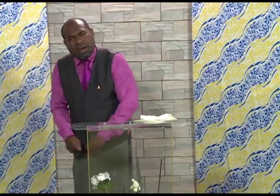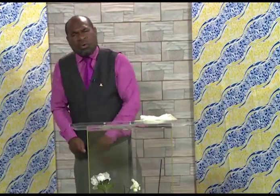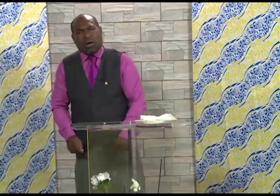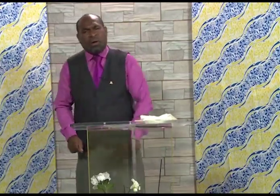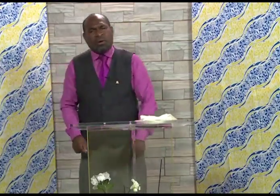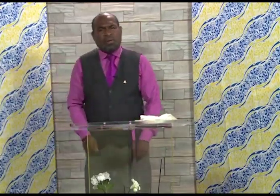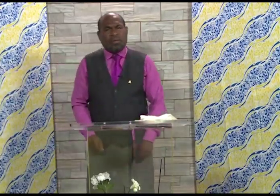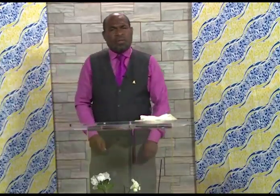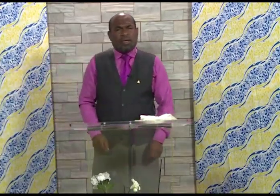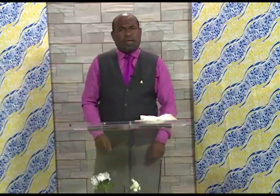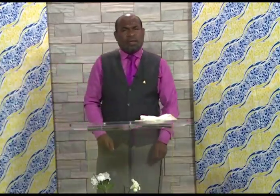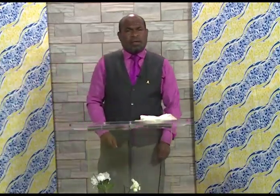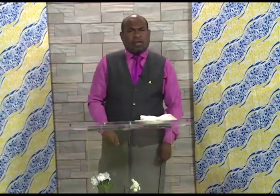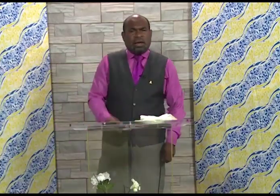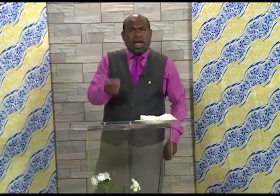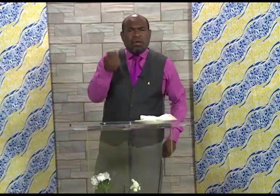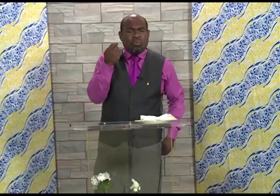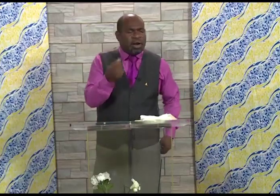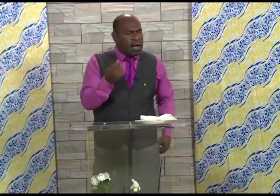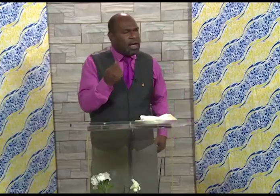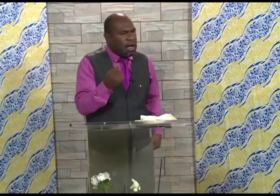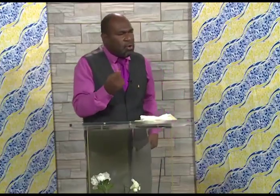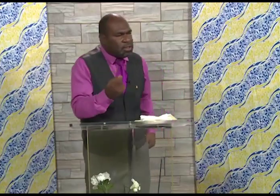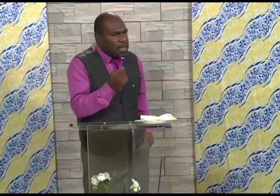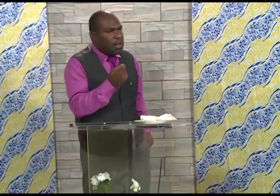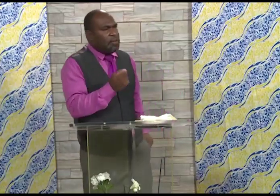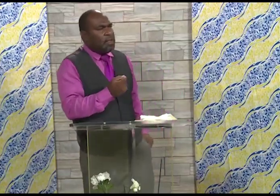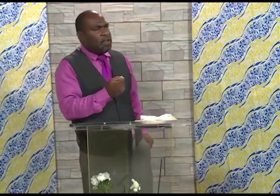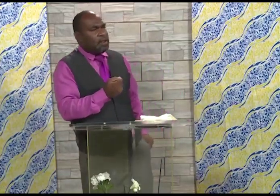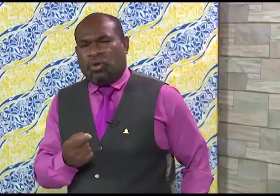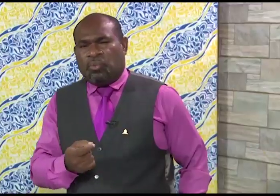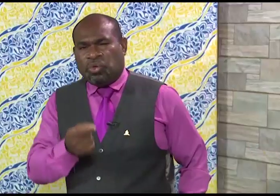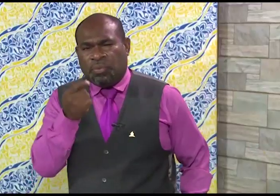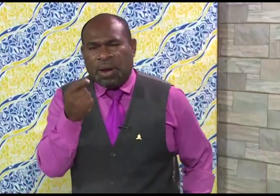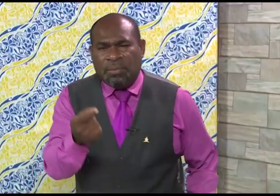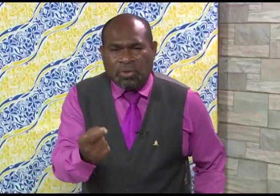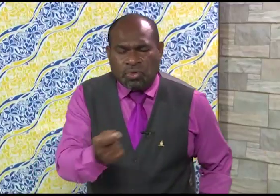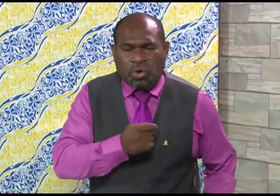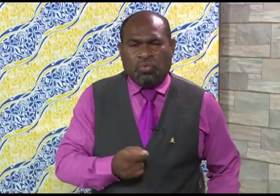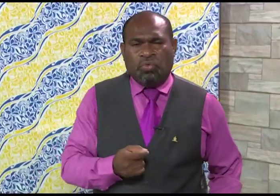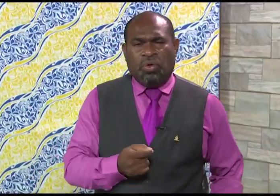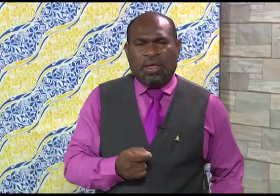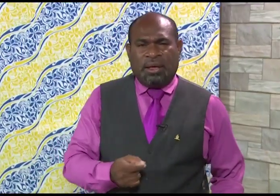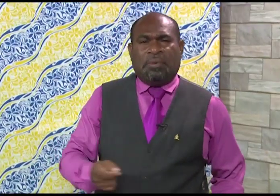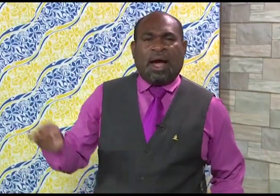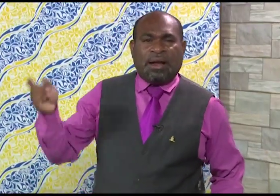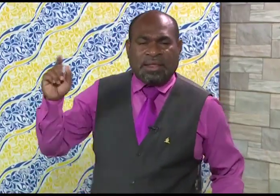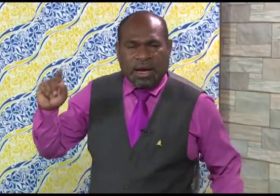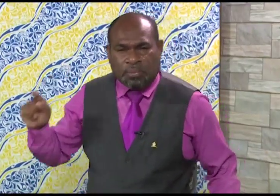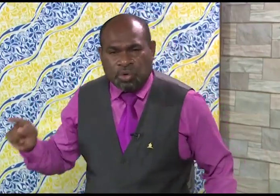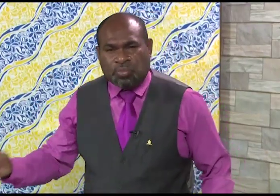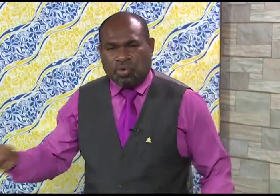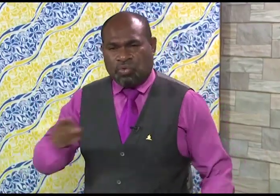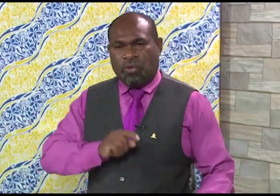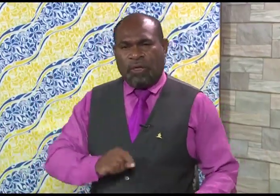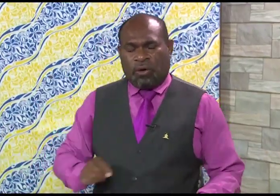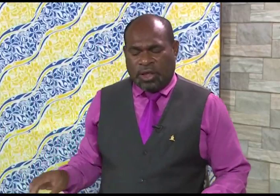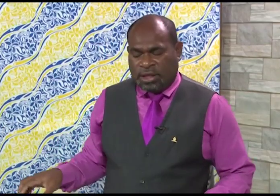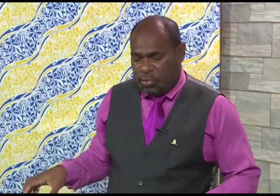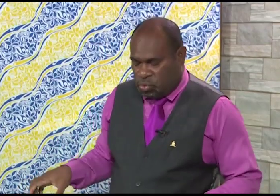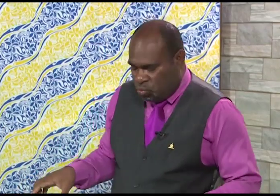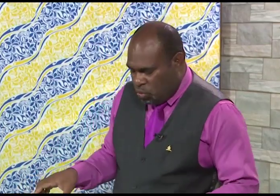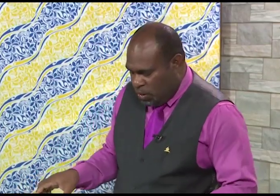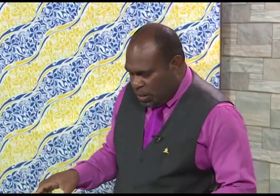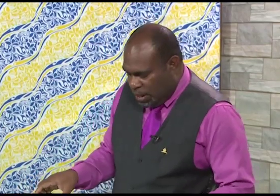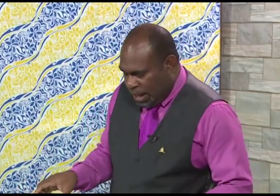za kavarao e sak di ali buan ka e ka o ise ni no bu doi vala vala do dono e vaka na taga di butu butu ko